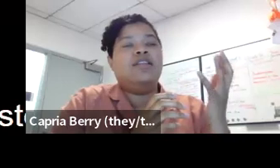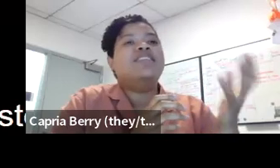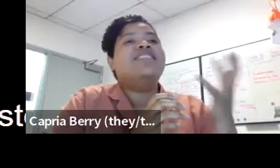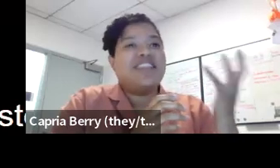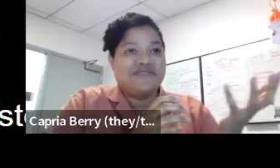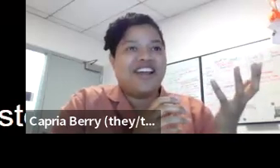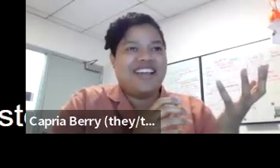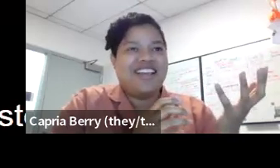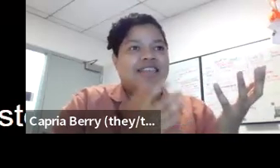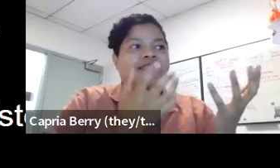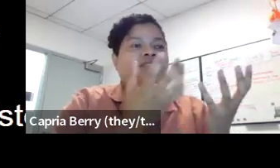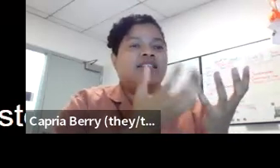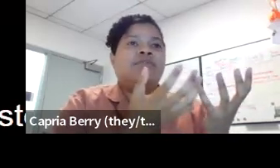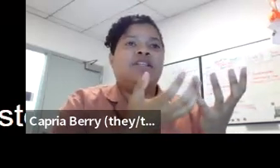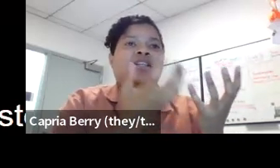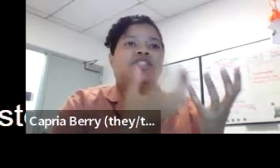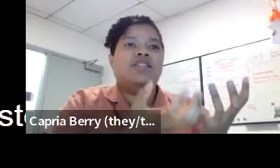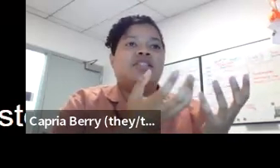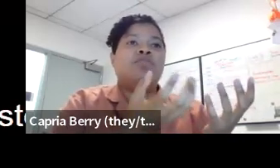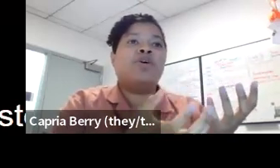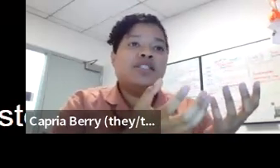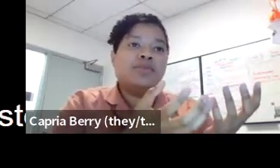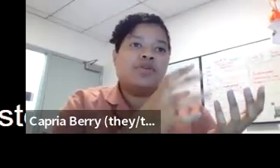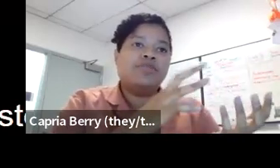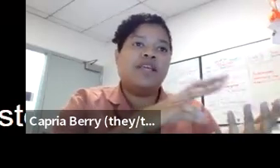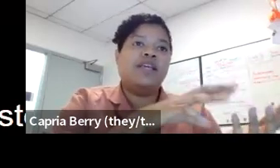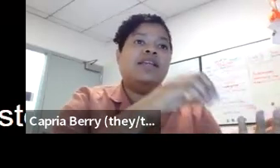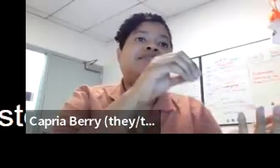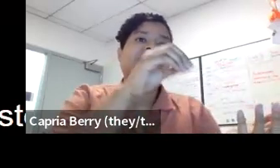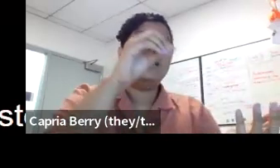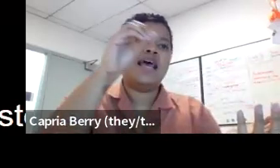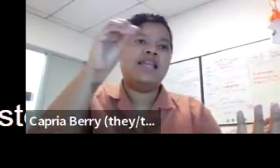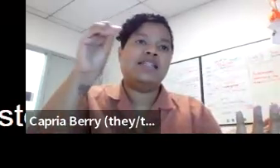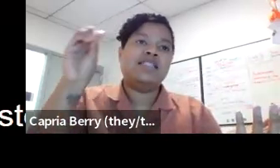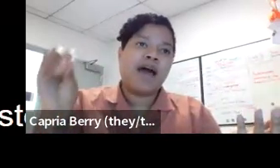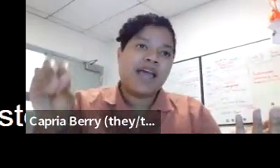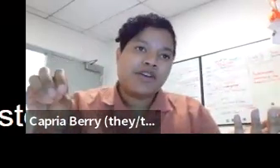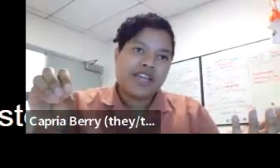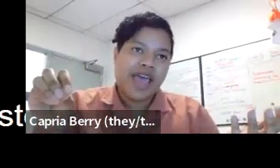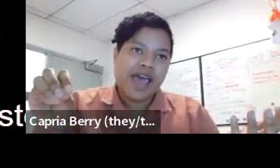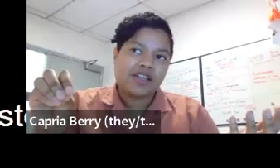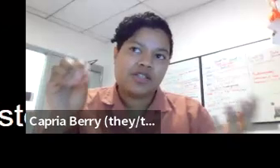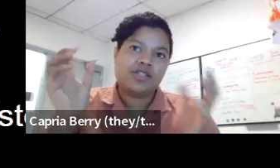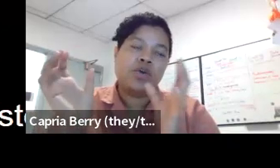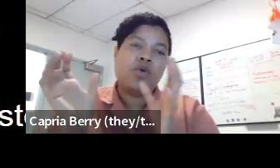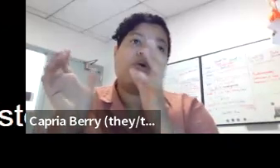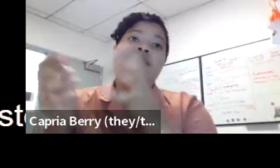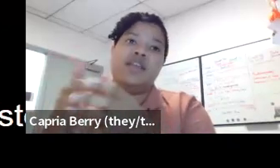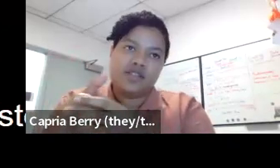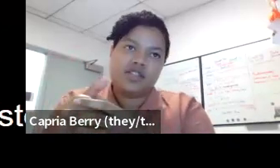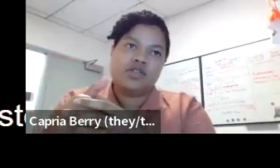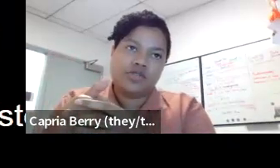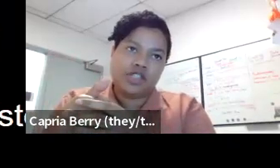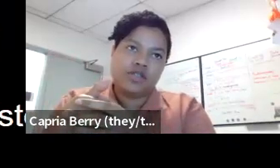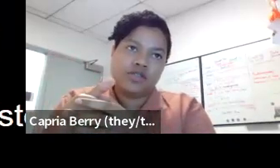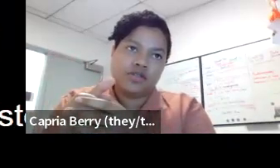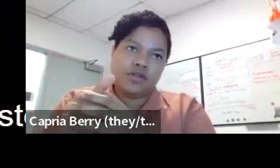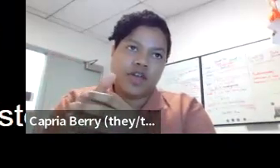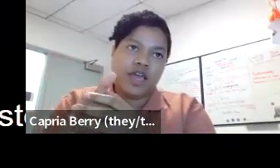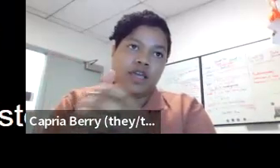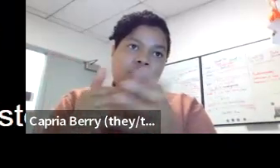like pre-dissertation phase. And so just sharing with you all the process on my thinking around how I'm going